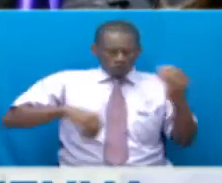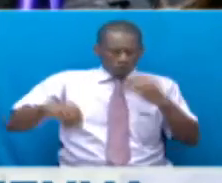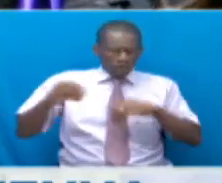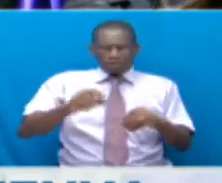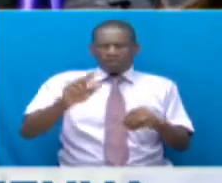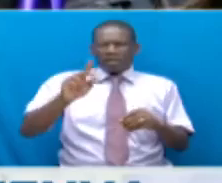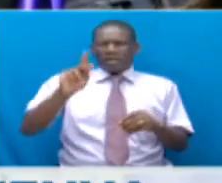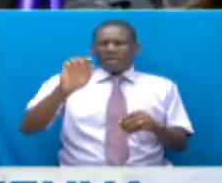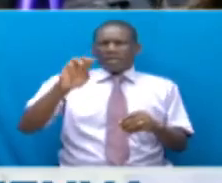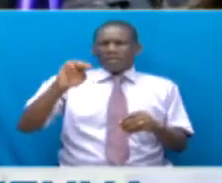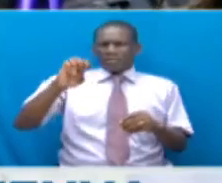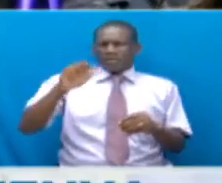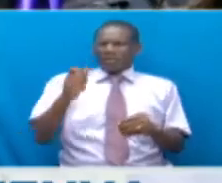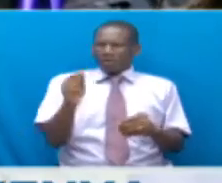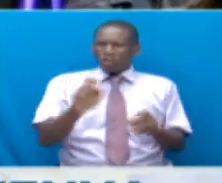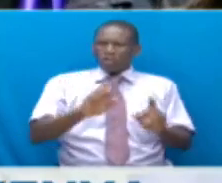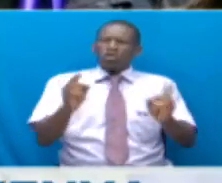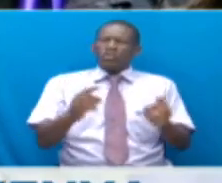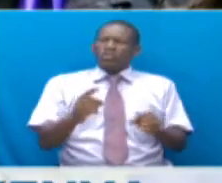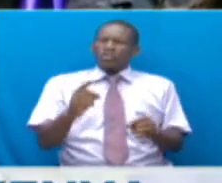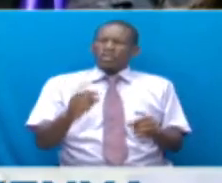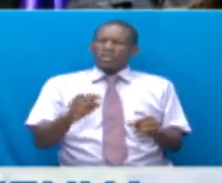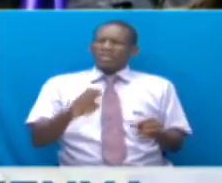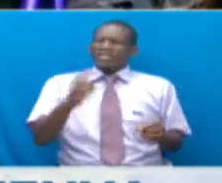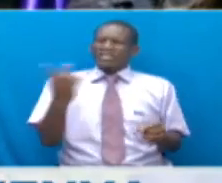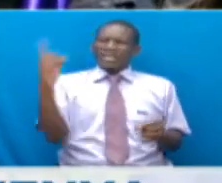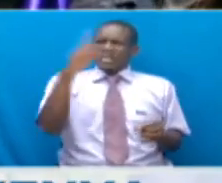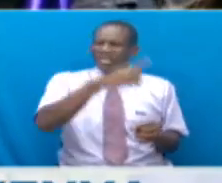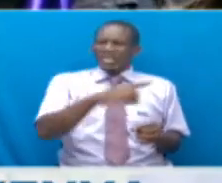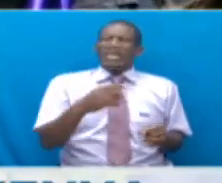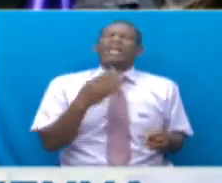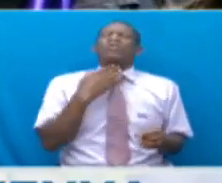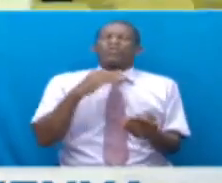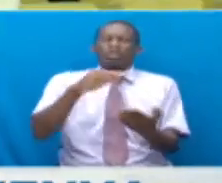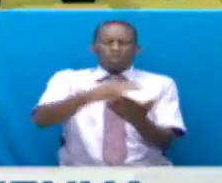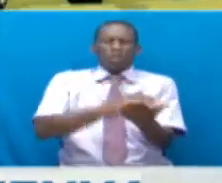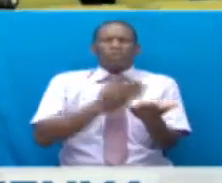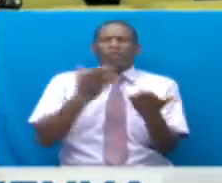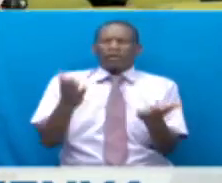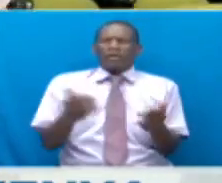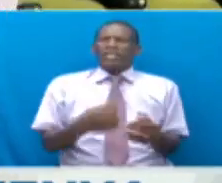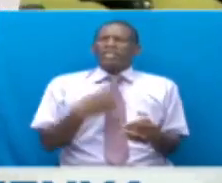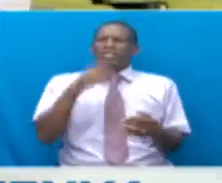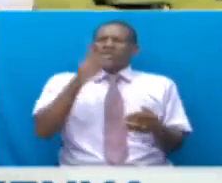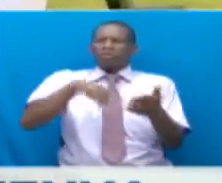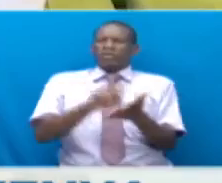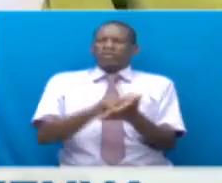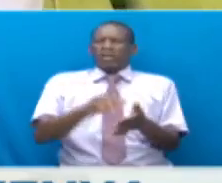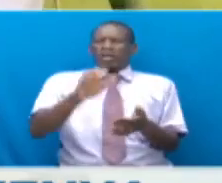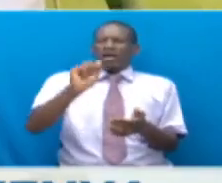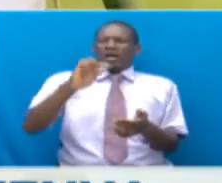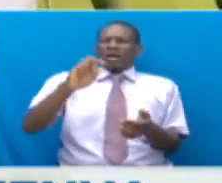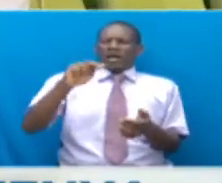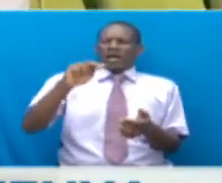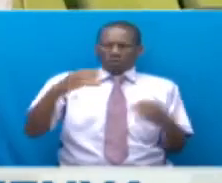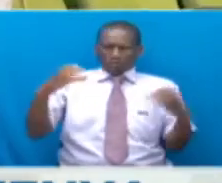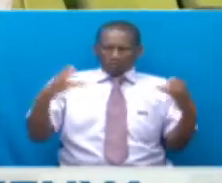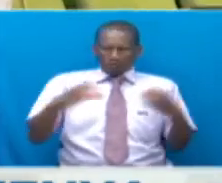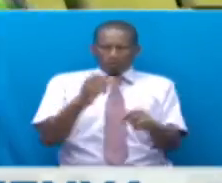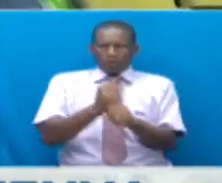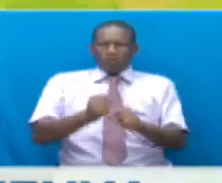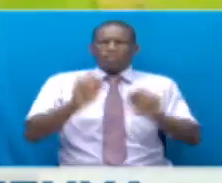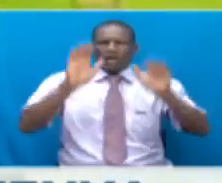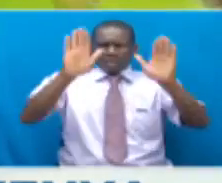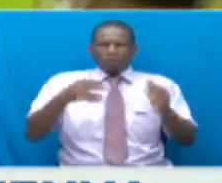Kemsa? See 100 my second day, nataka report hapo. He says the Agano Party will conduct their